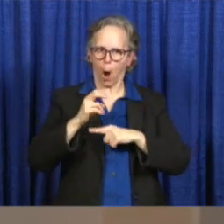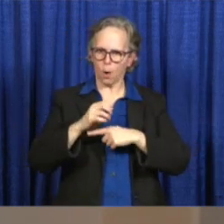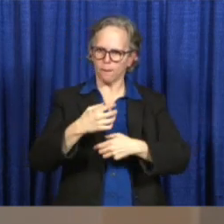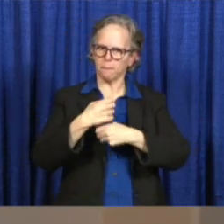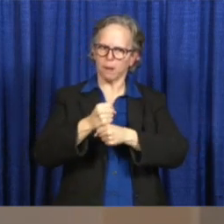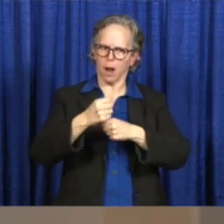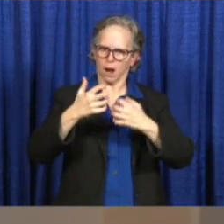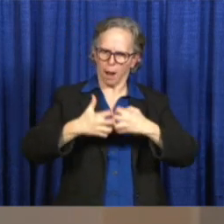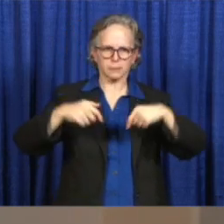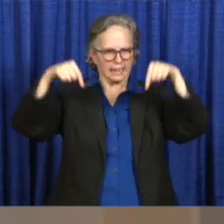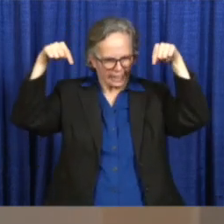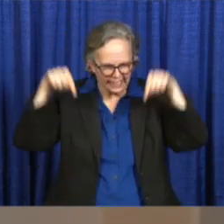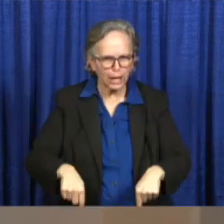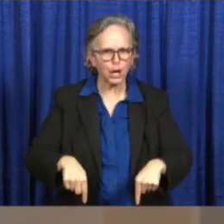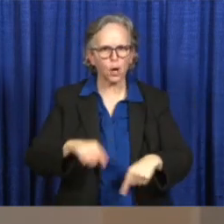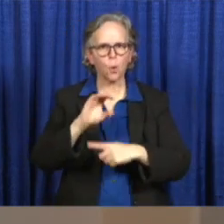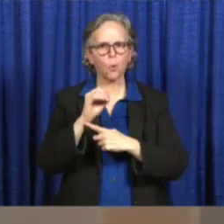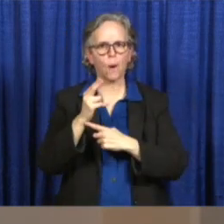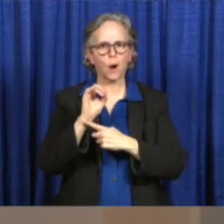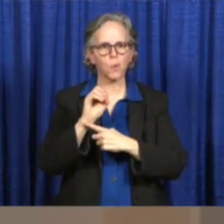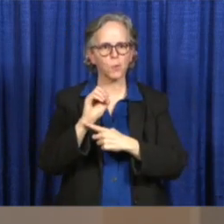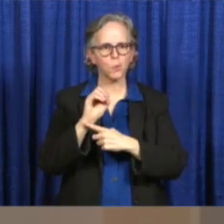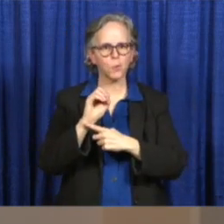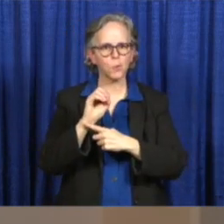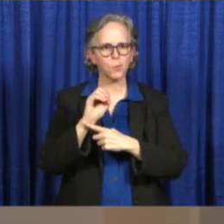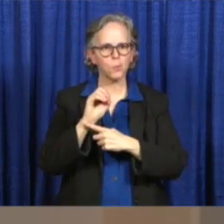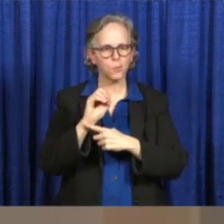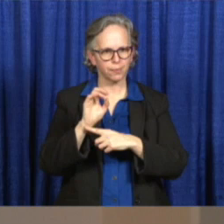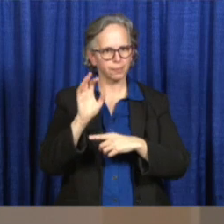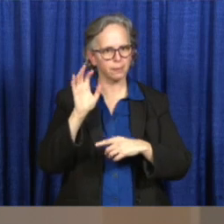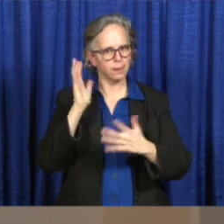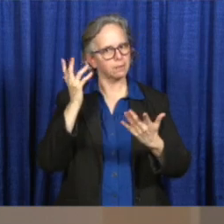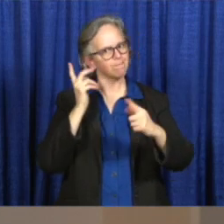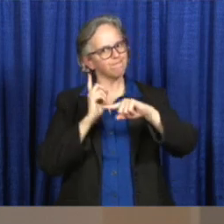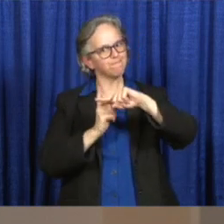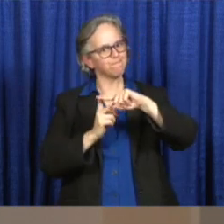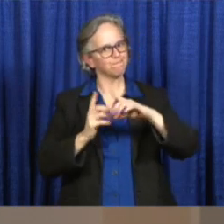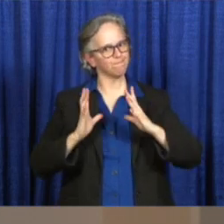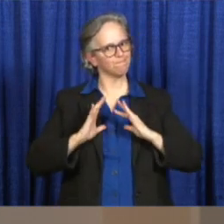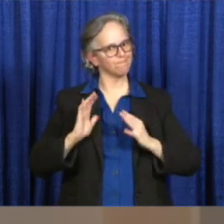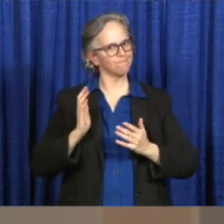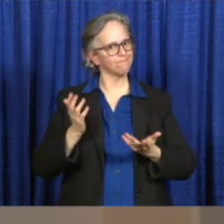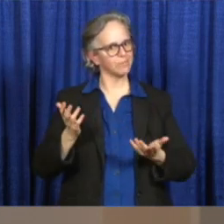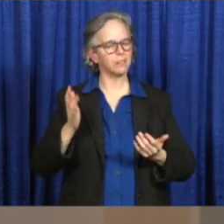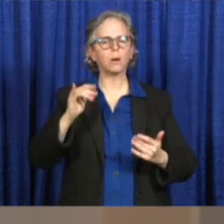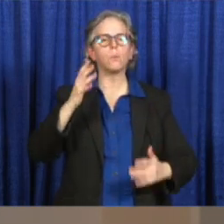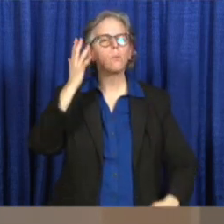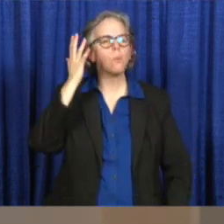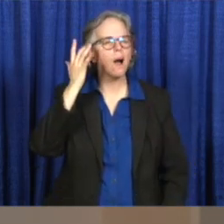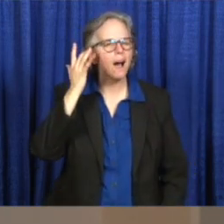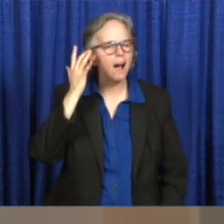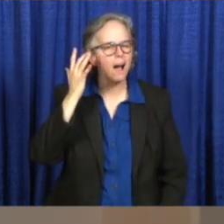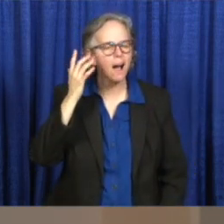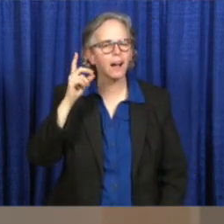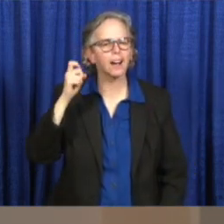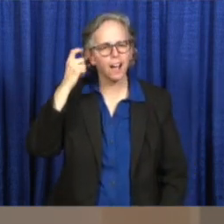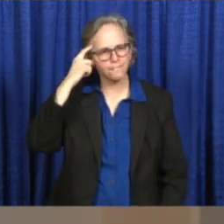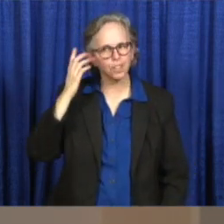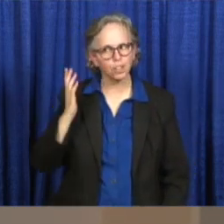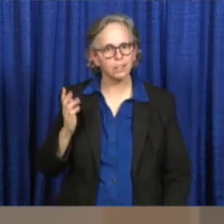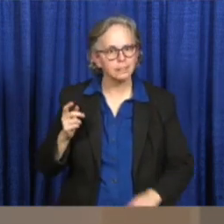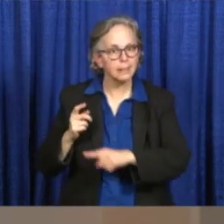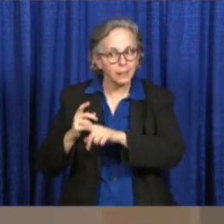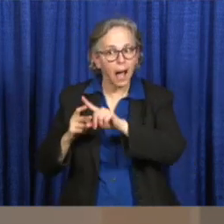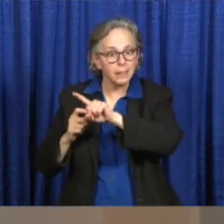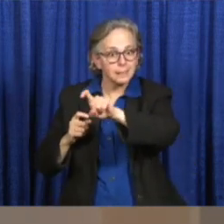some other country, some other state, that's where they're going to be the priority. That's why what the governor announced and what the manufacturers are doing to get in this fight